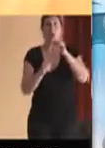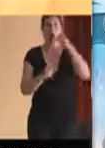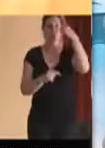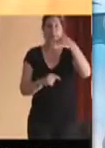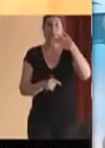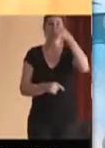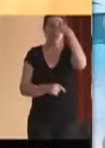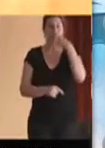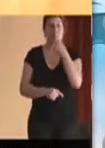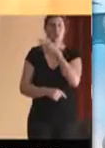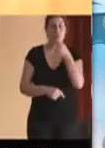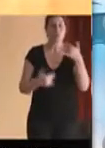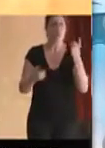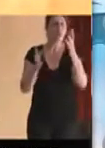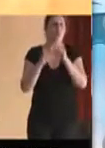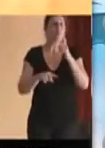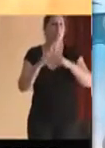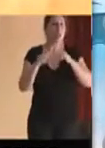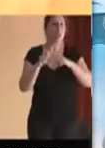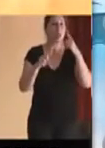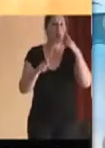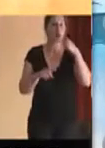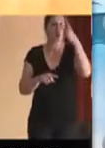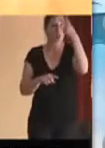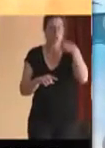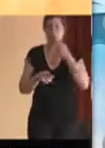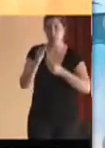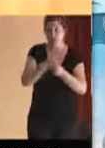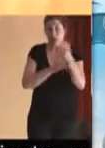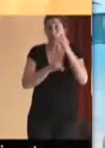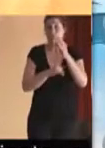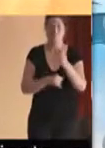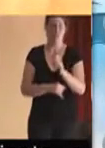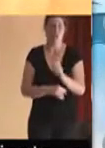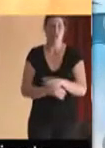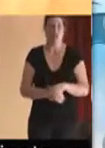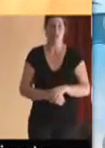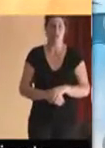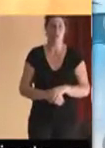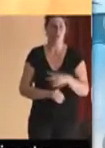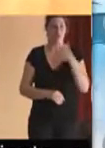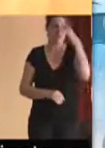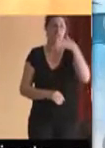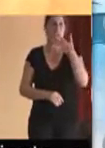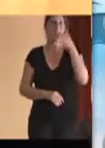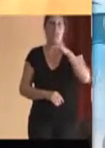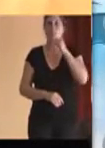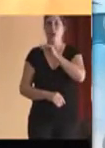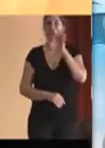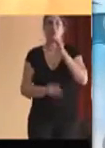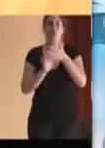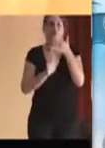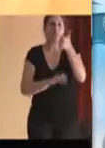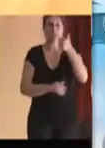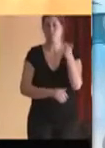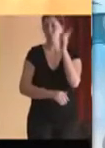don't not have an objective measure to say that as an average these people blind from birth, or these 10 men or 10 women do it better